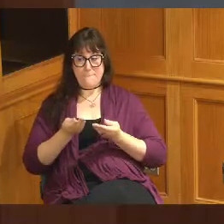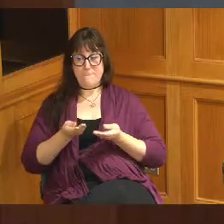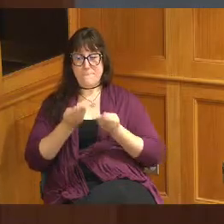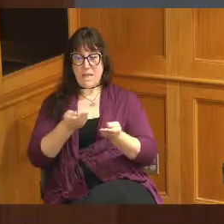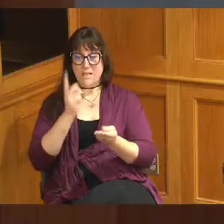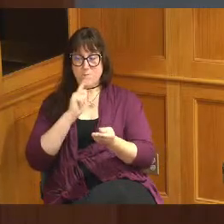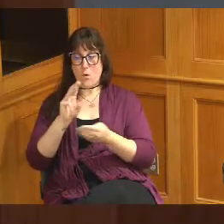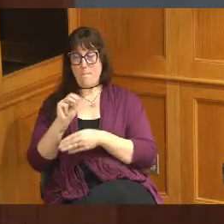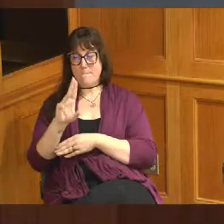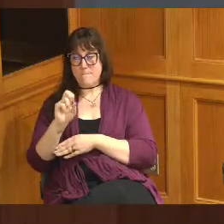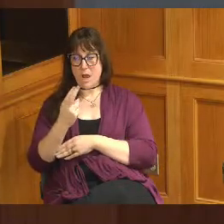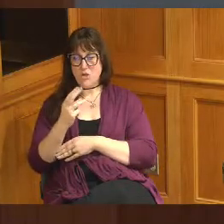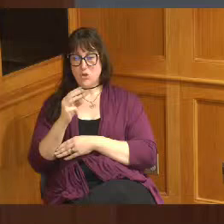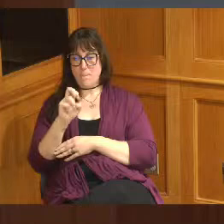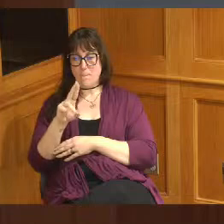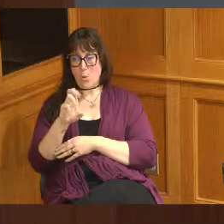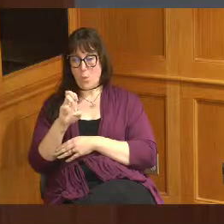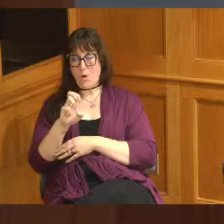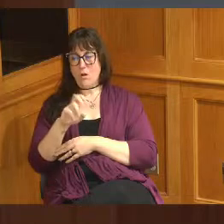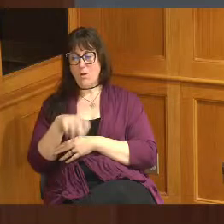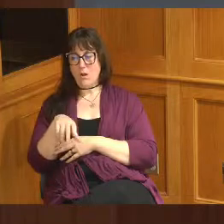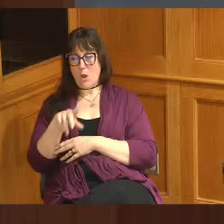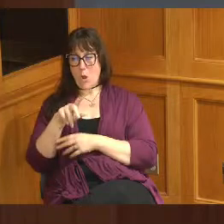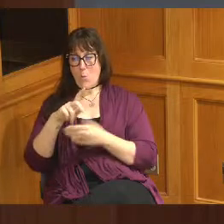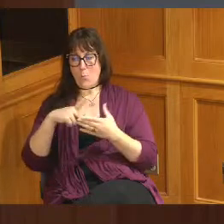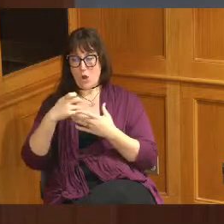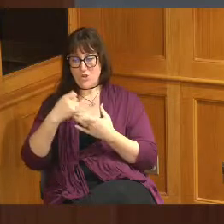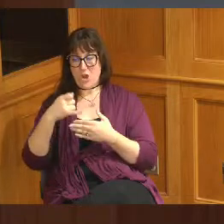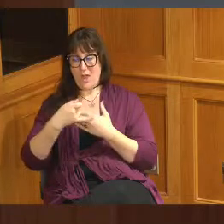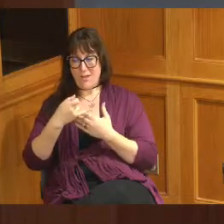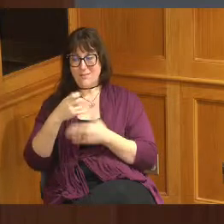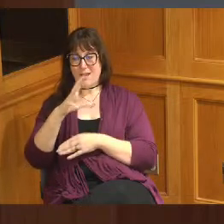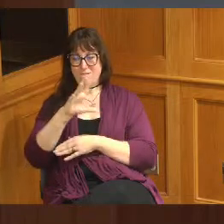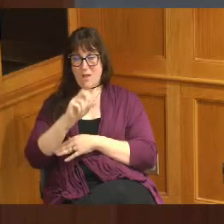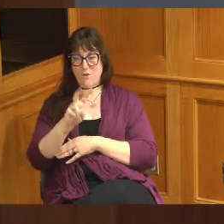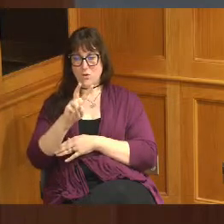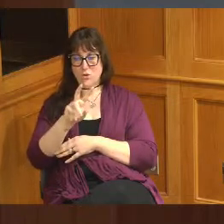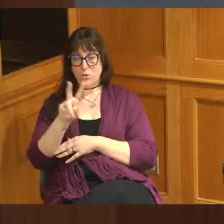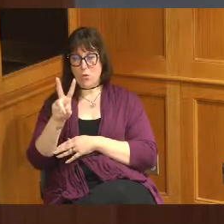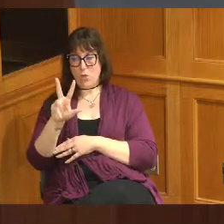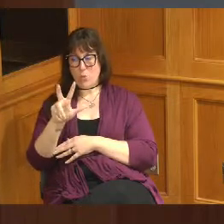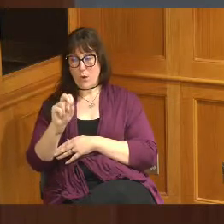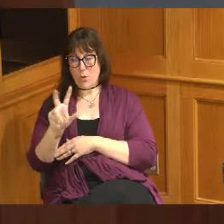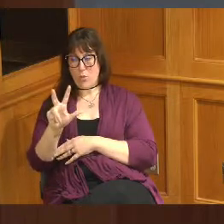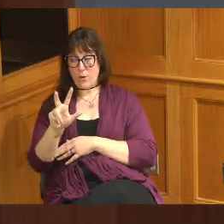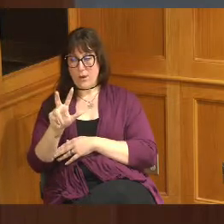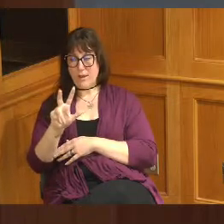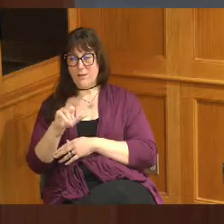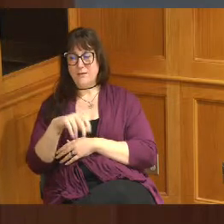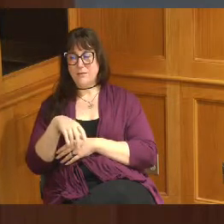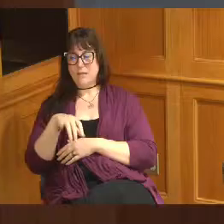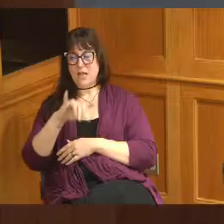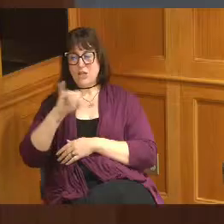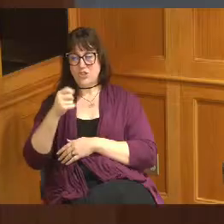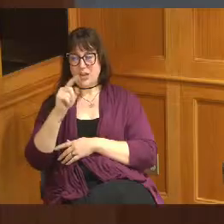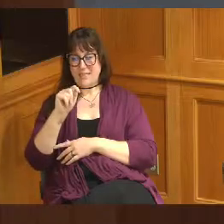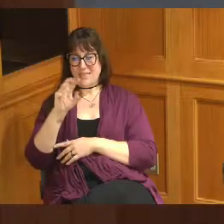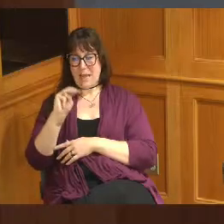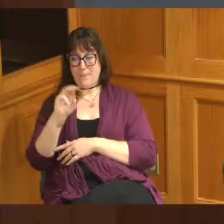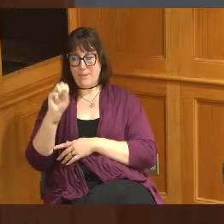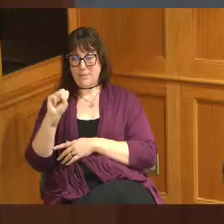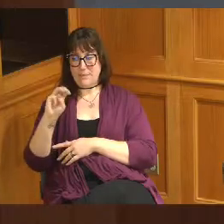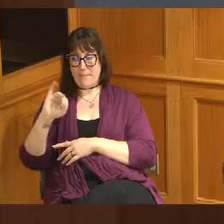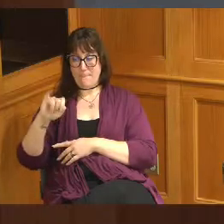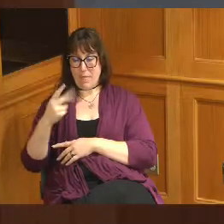Improvements, Project 502-203. We opened bids on May 22nd. JTM Smith Construction was the